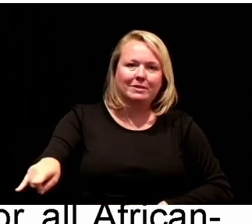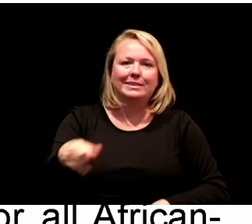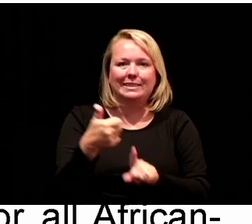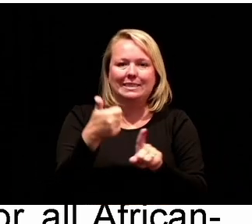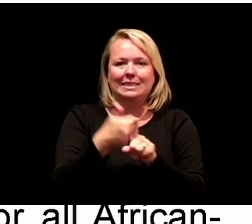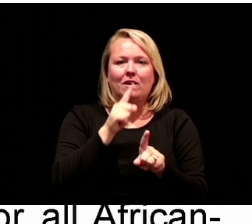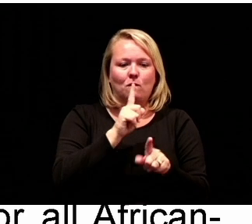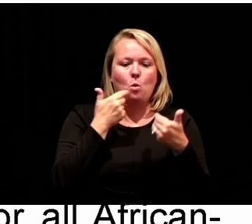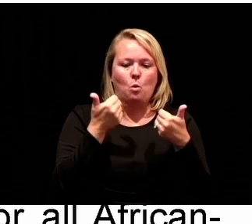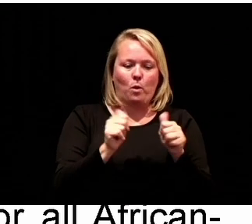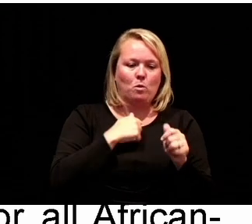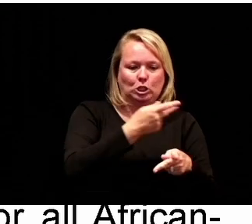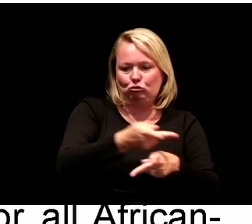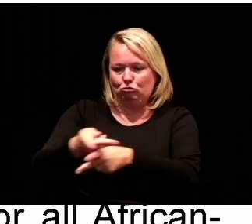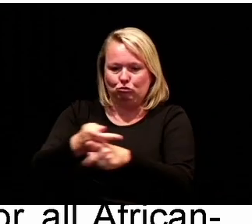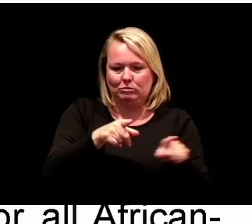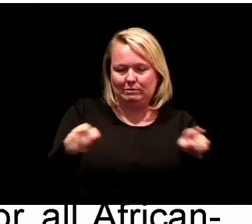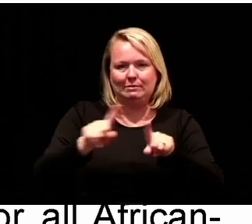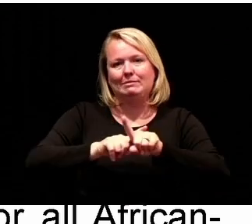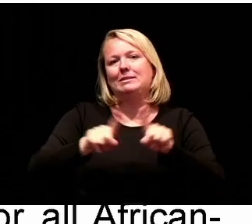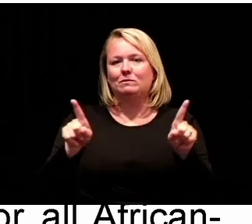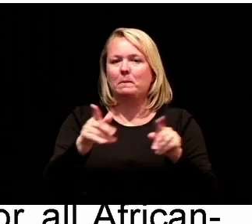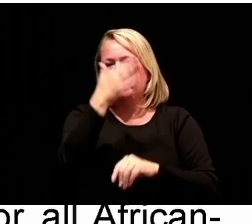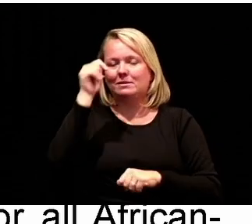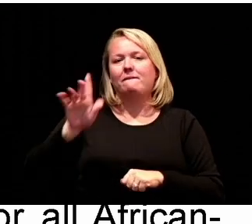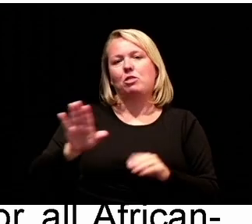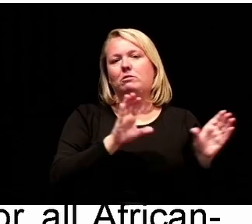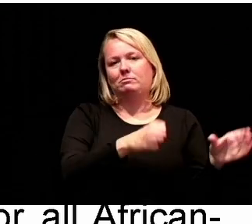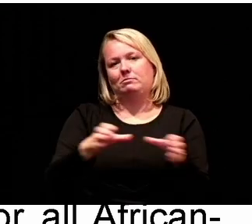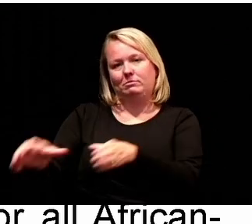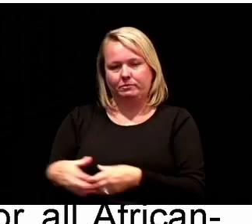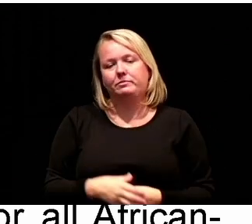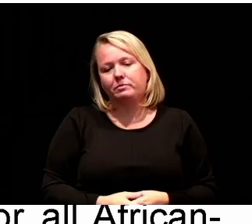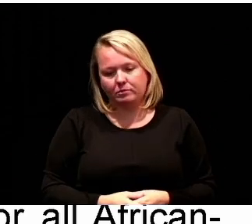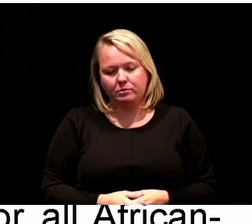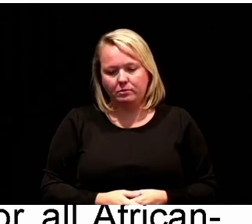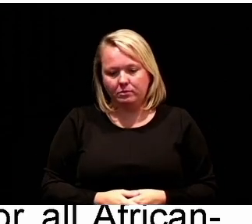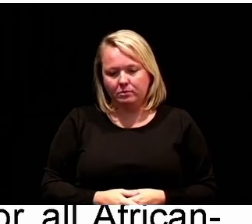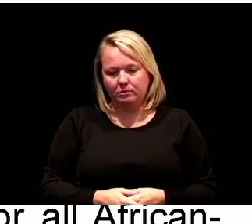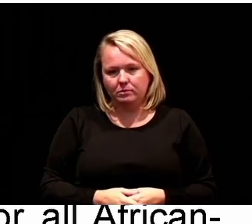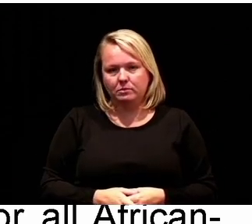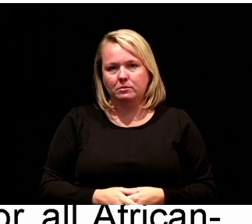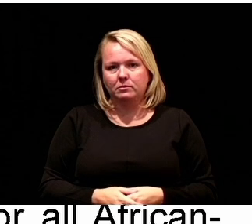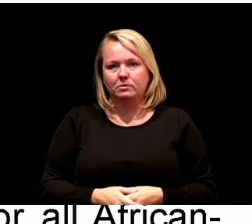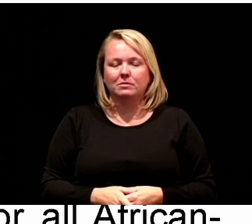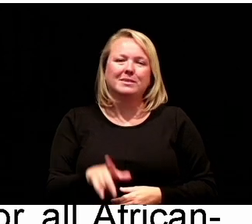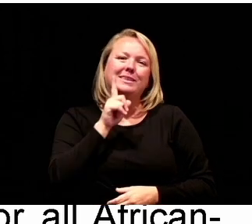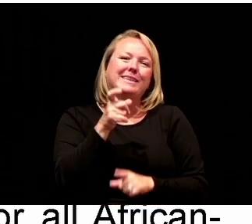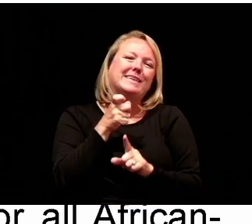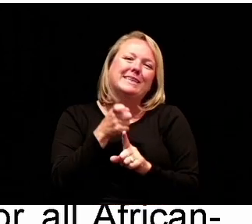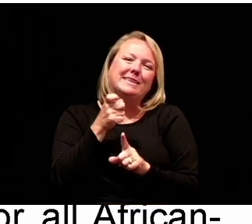housing provider, when African American applicant walks in, they say, oh, by the way, we conduct criminal background check on